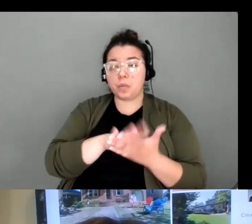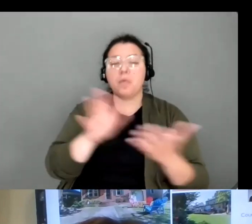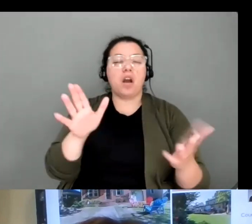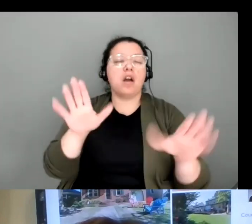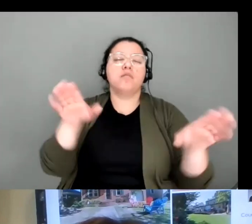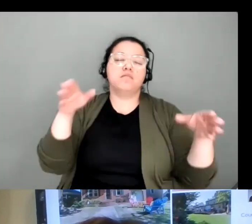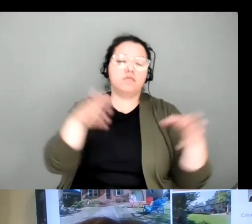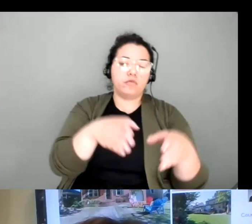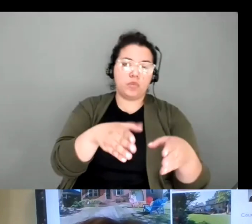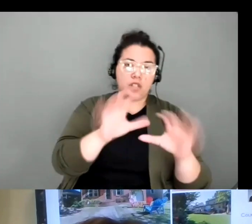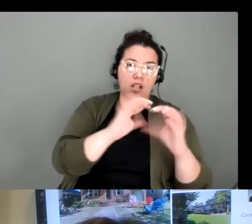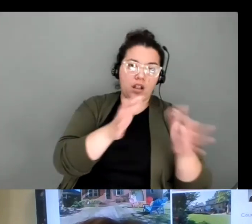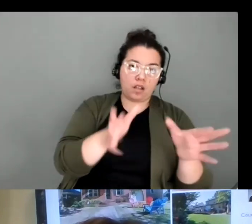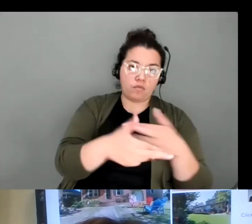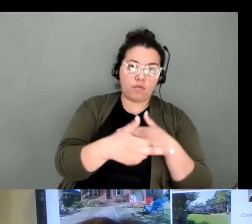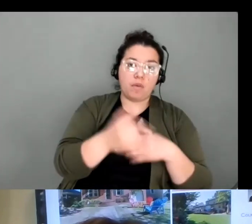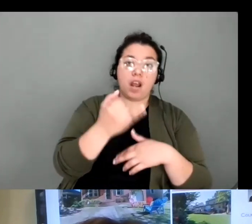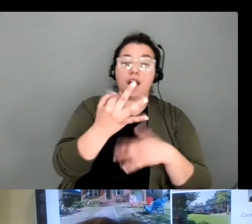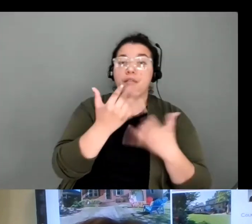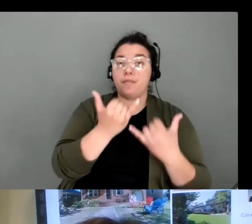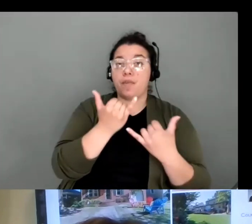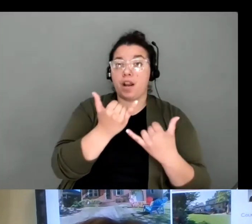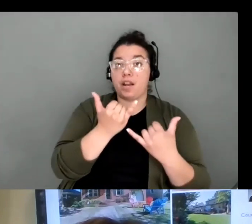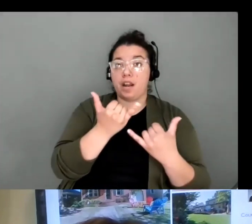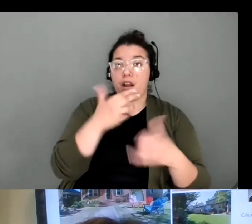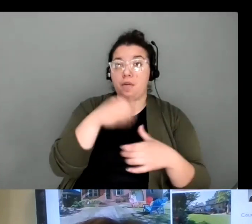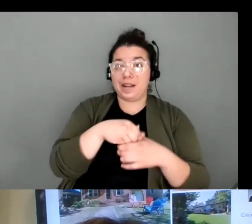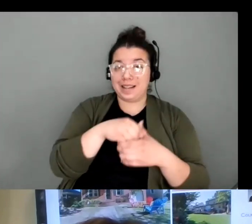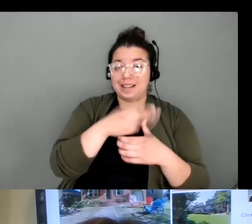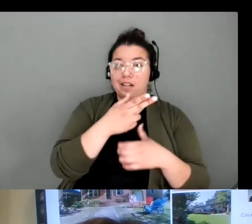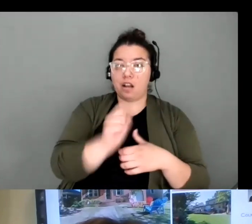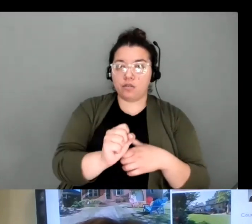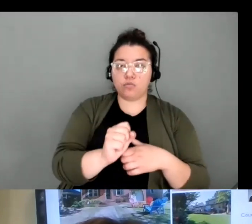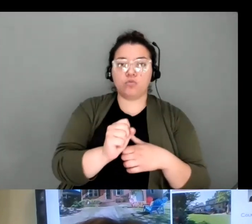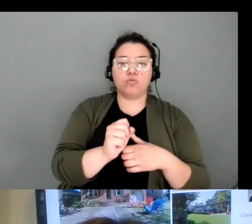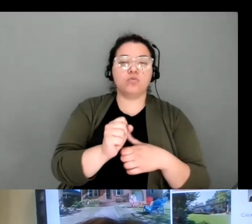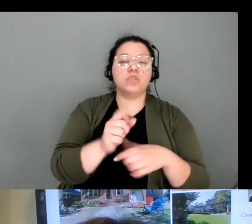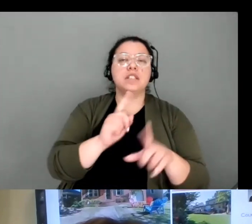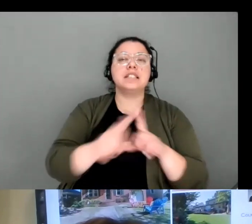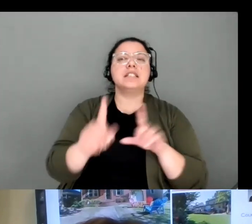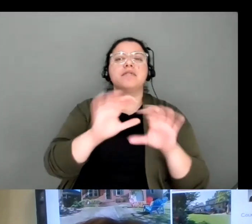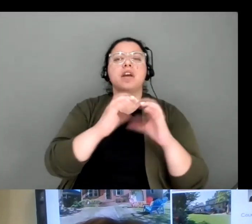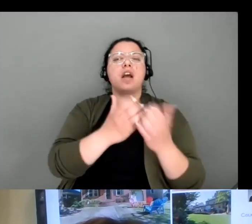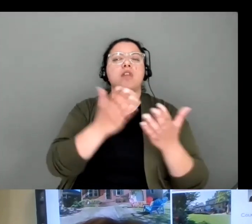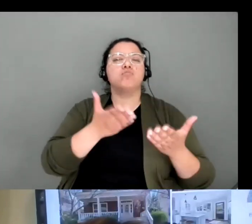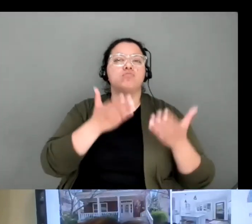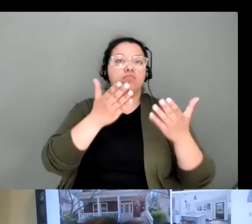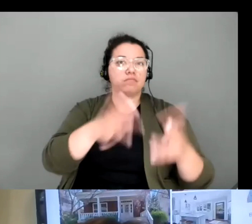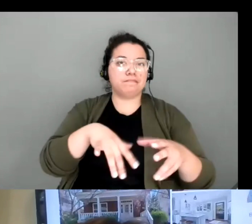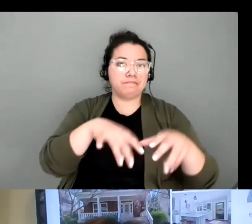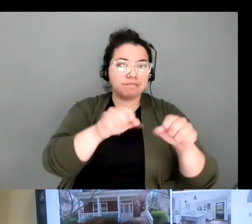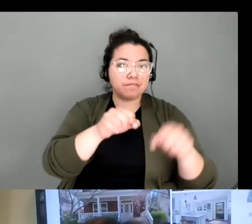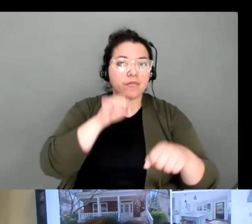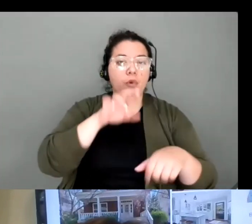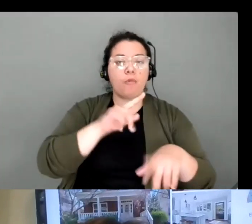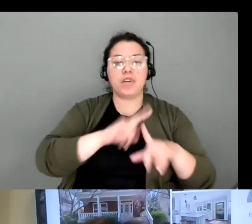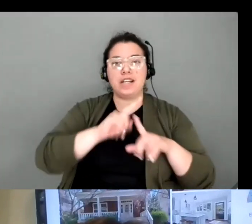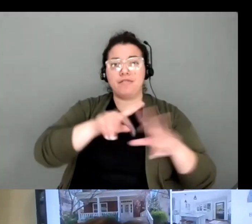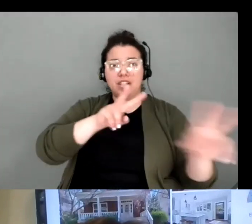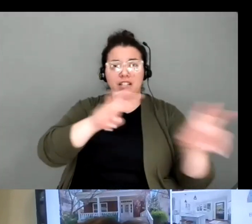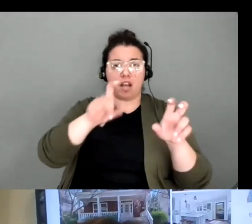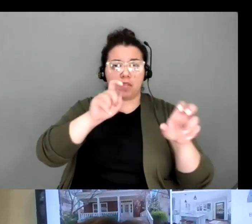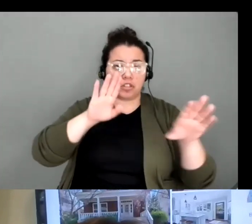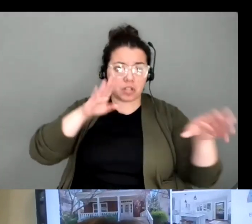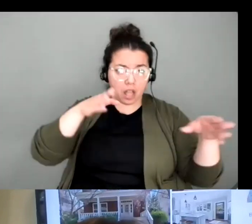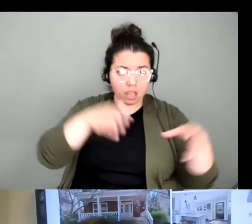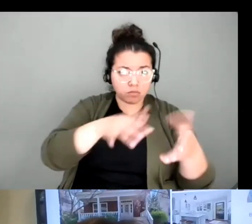first. If you're in school right now, what are some good classes you would recommend students take, or topic areas to focus